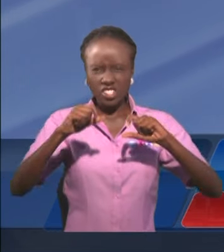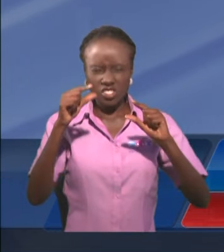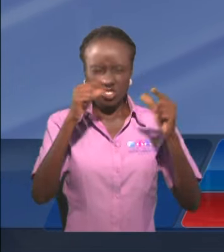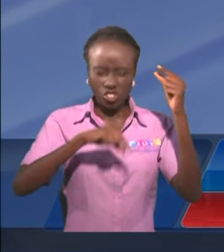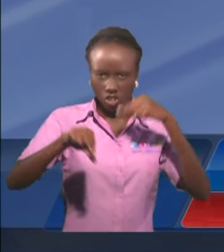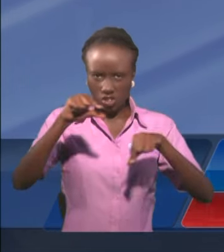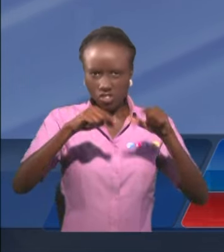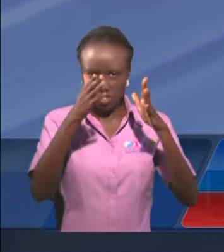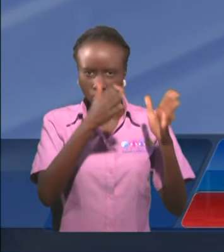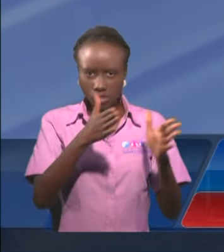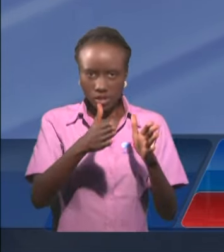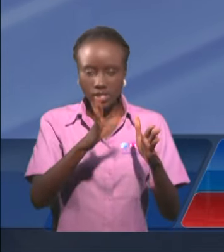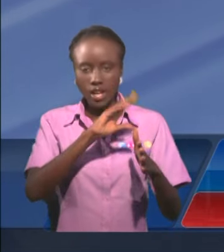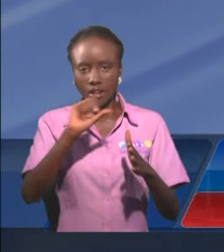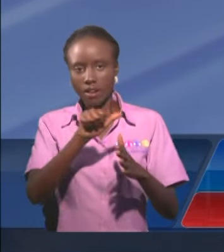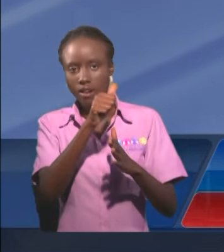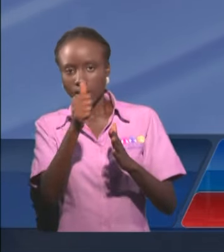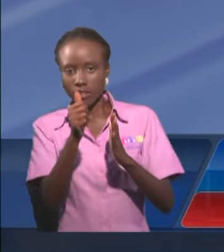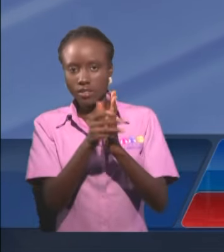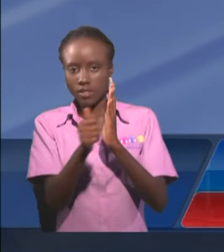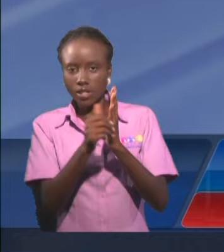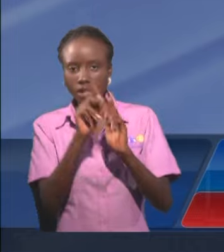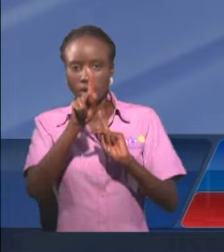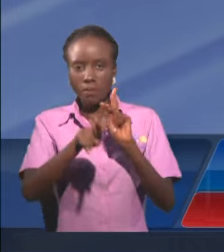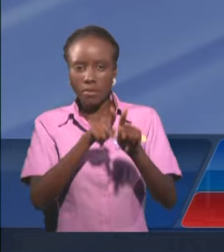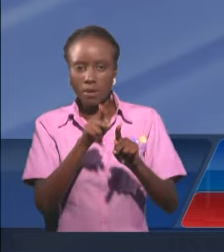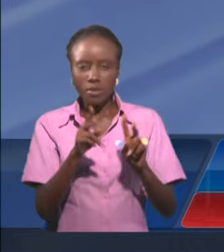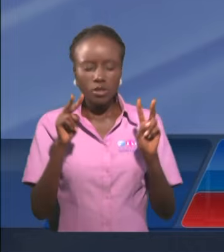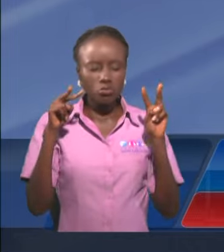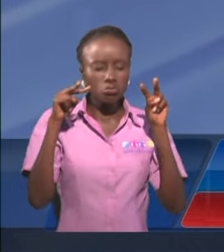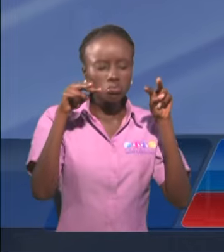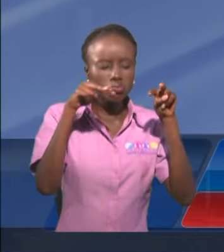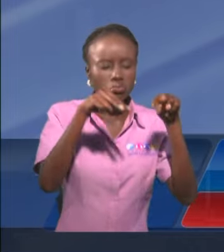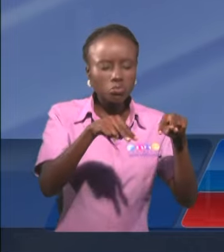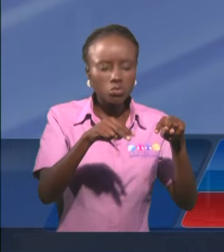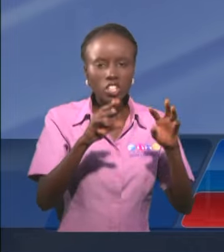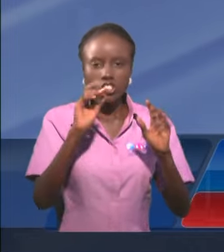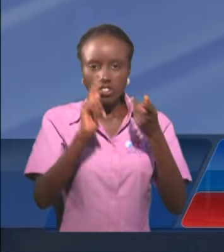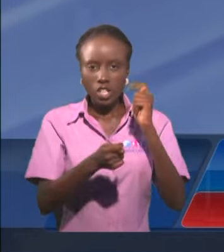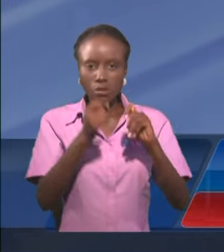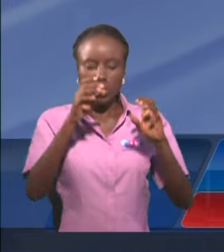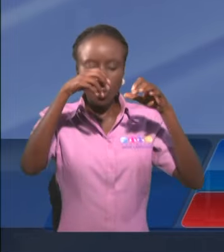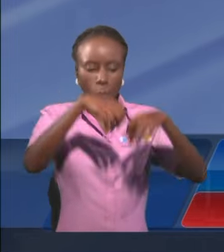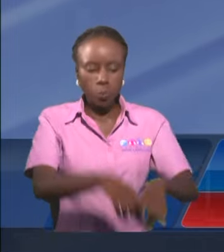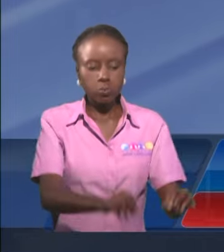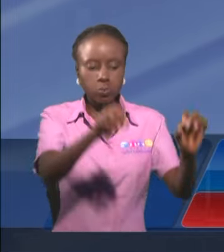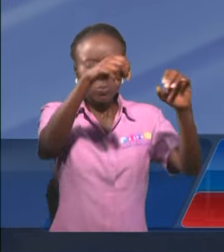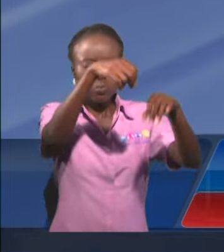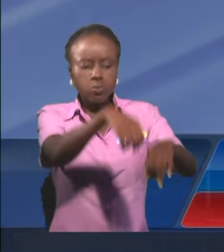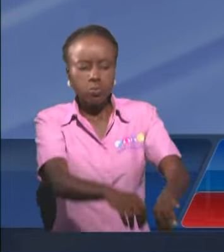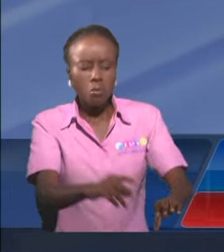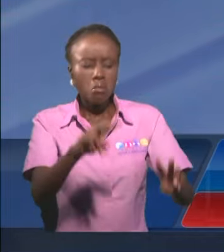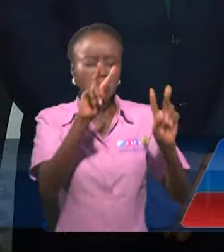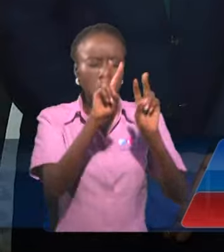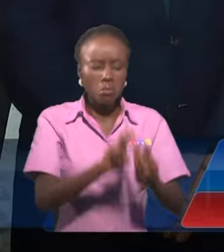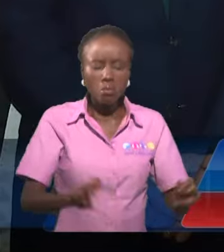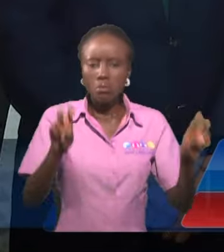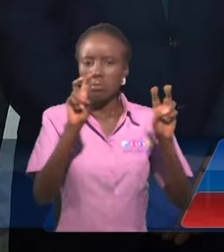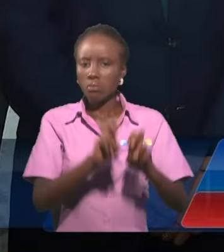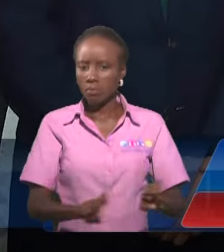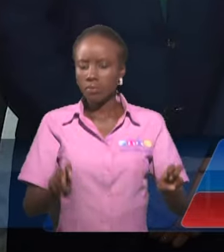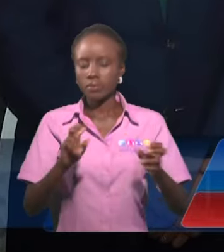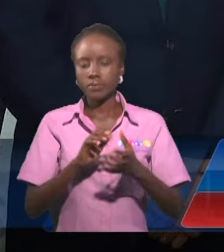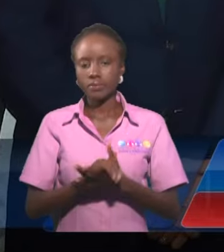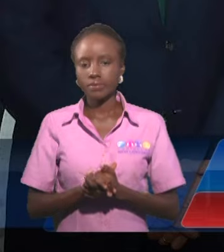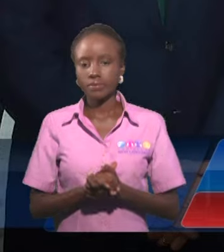Basin and Trinidad and Tobago's deep water acreage for opportunities to increase natural gas production in Trinidad and Tobago. Mr. Birrell is